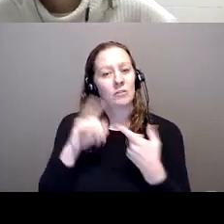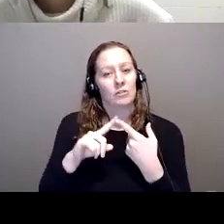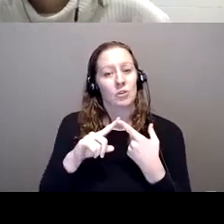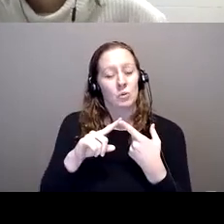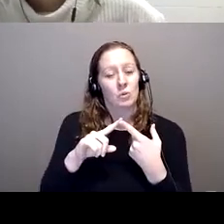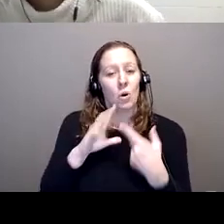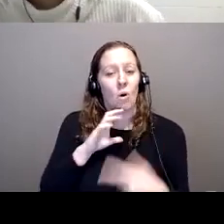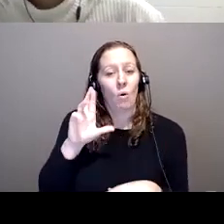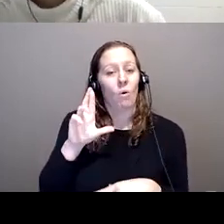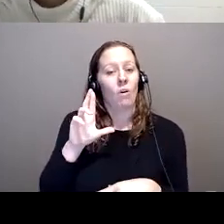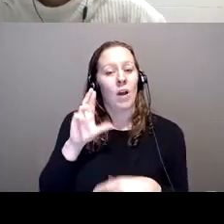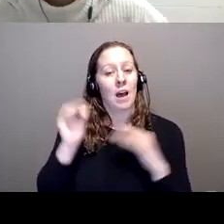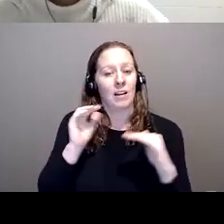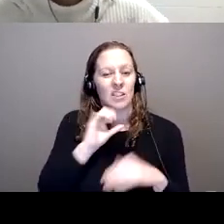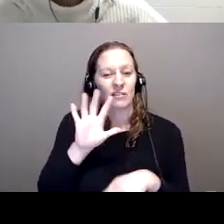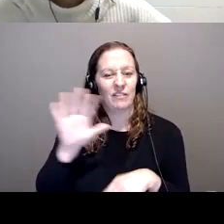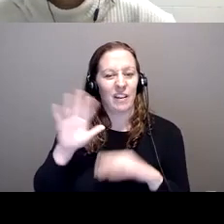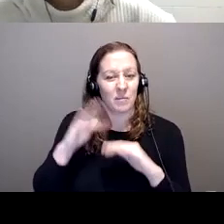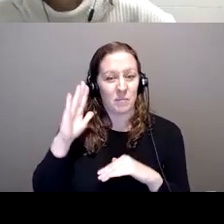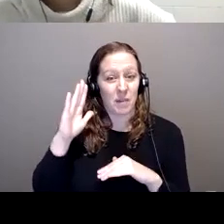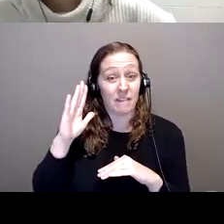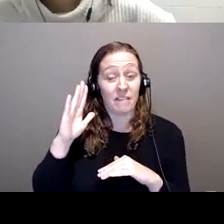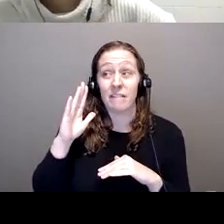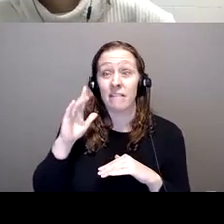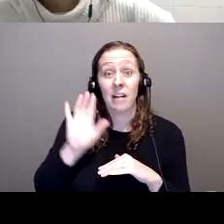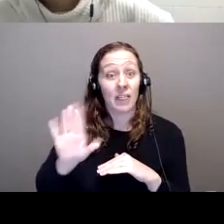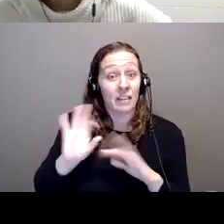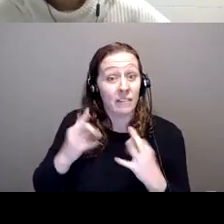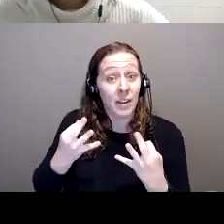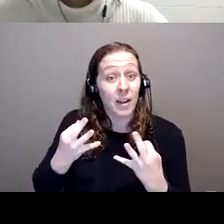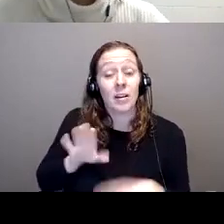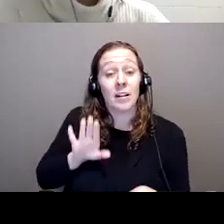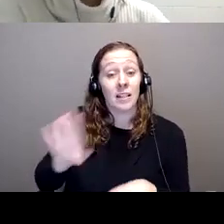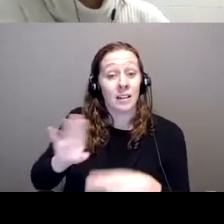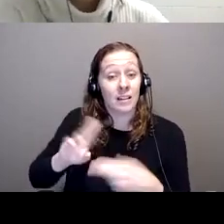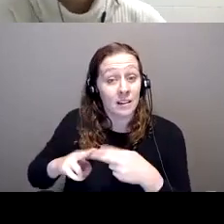55 plus, their families, their neighbors, their